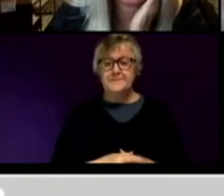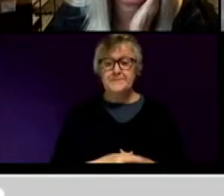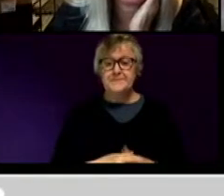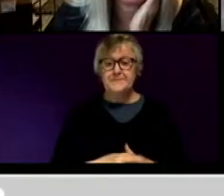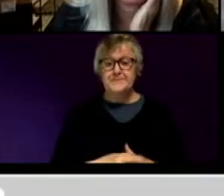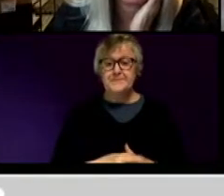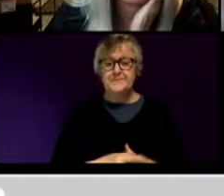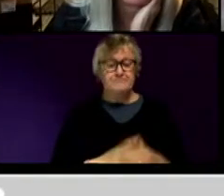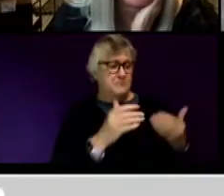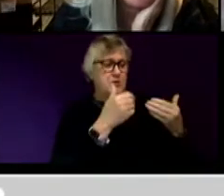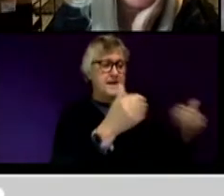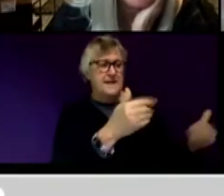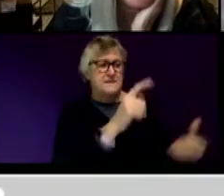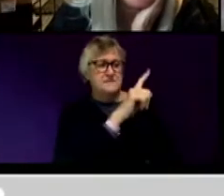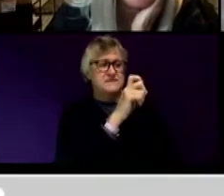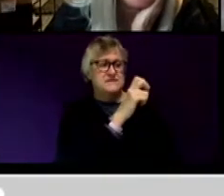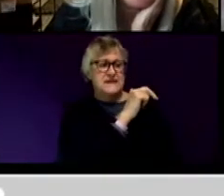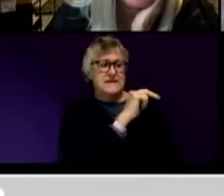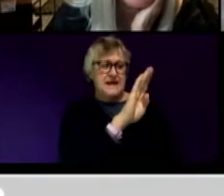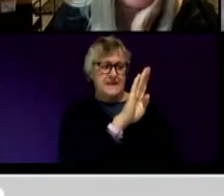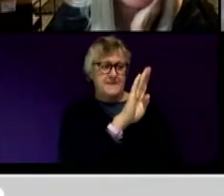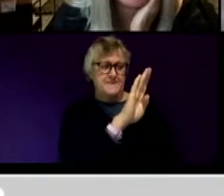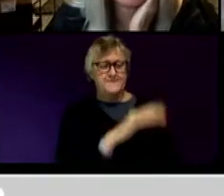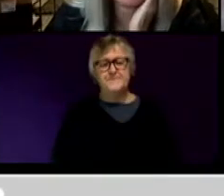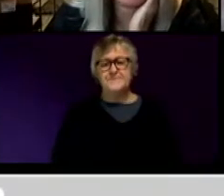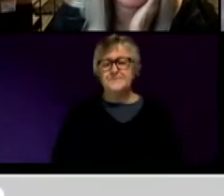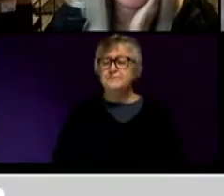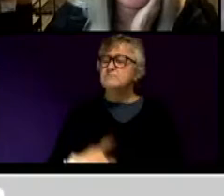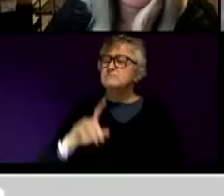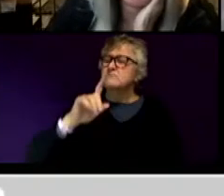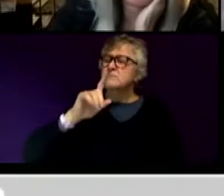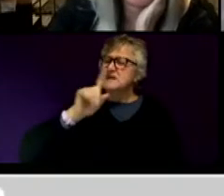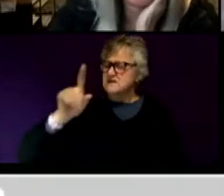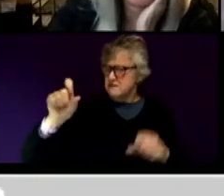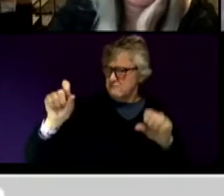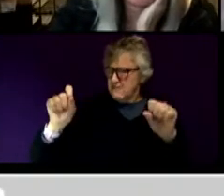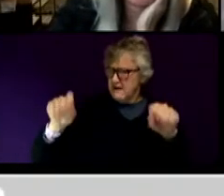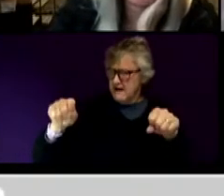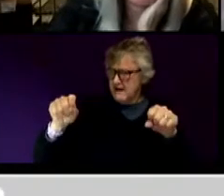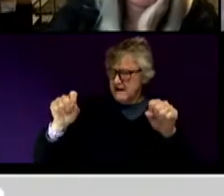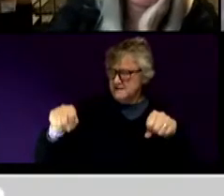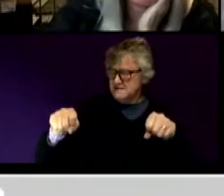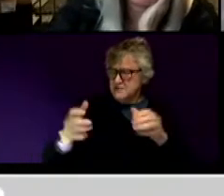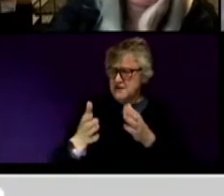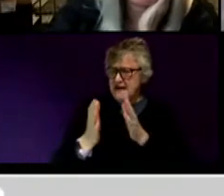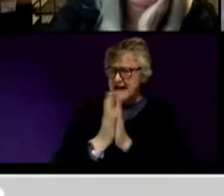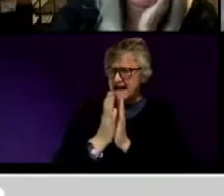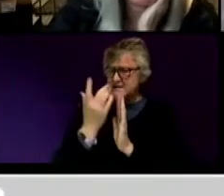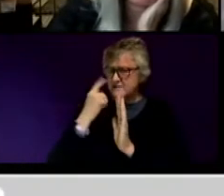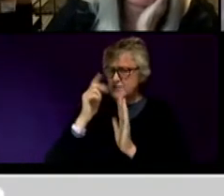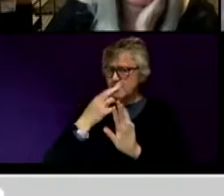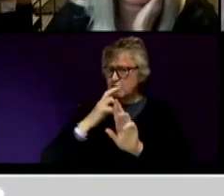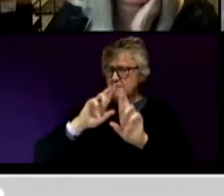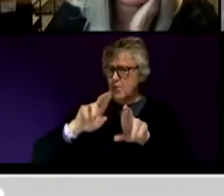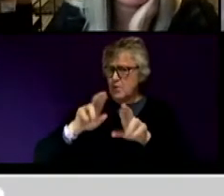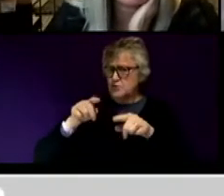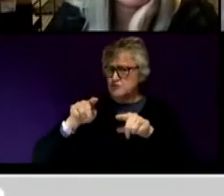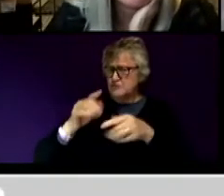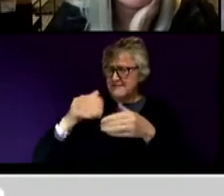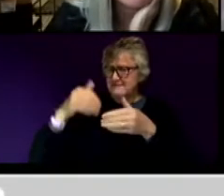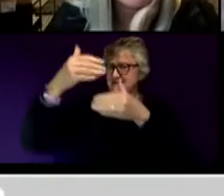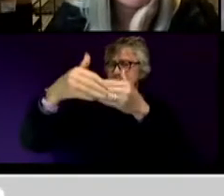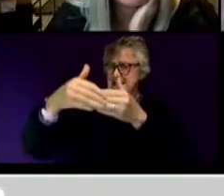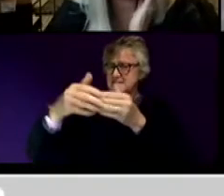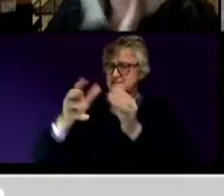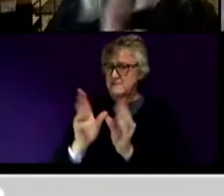Go ahead, Zainab. Is it possible if we could ask for a report at the next meeting that